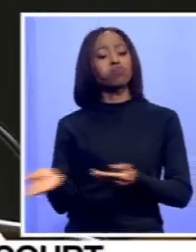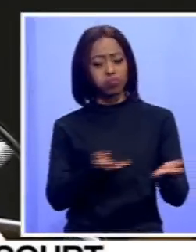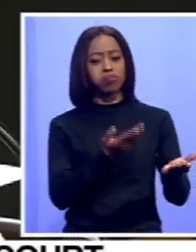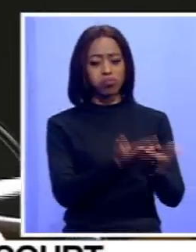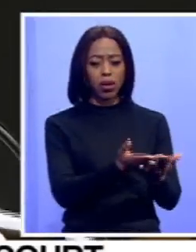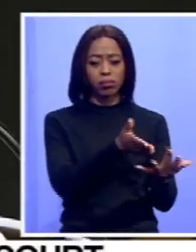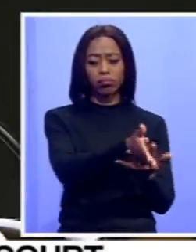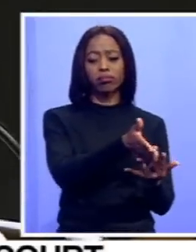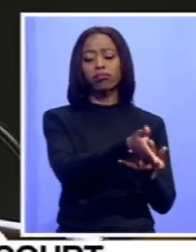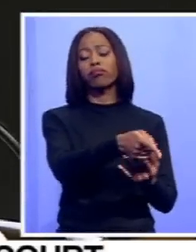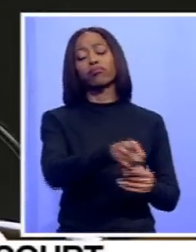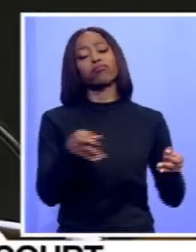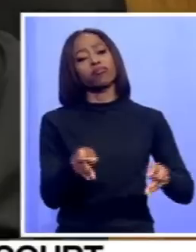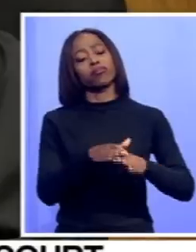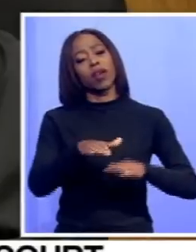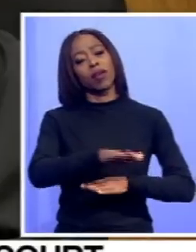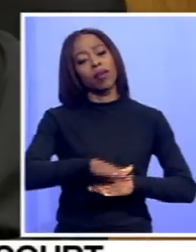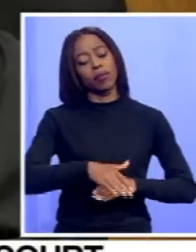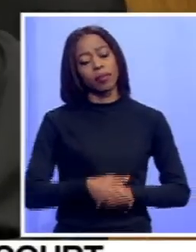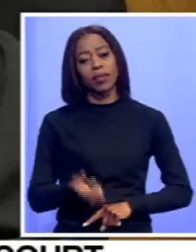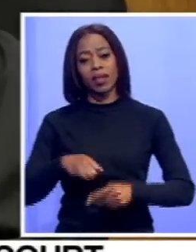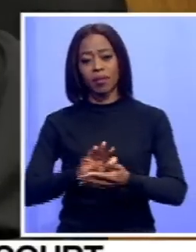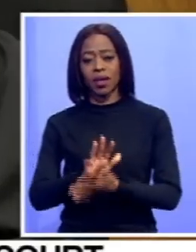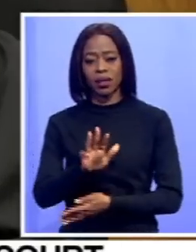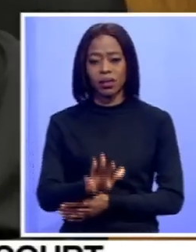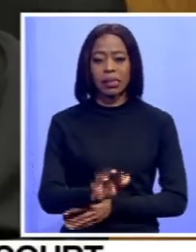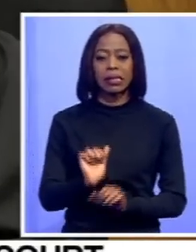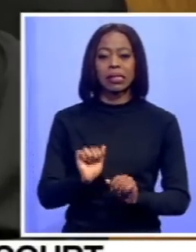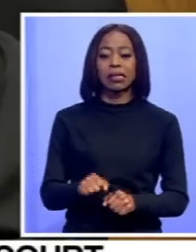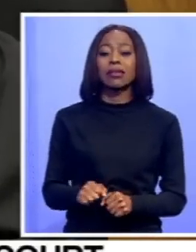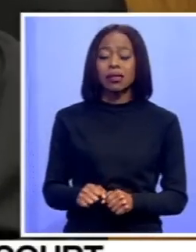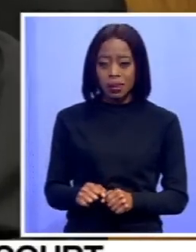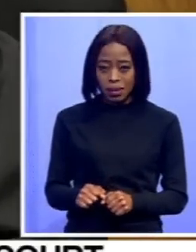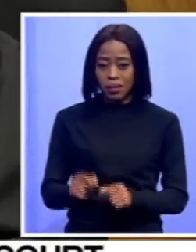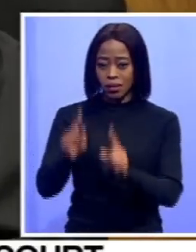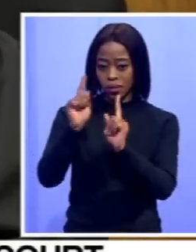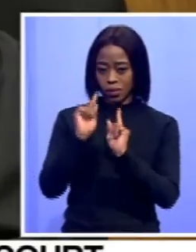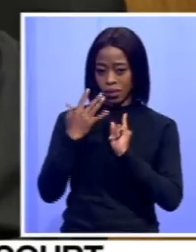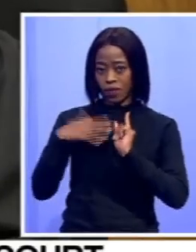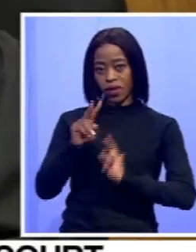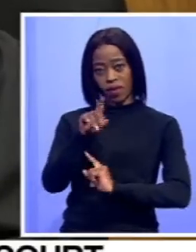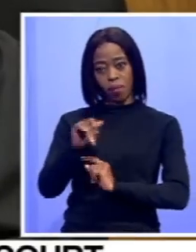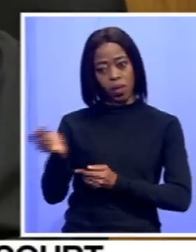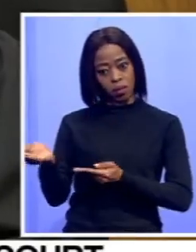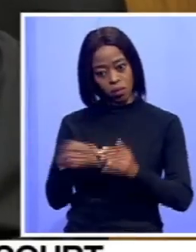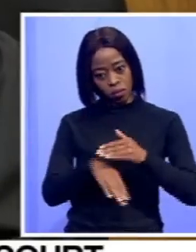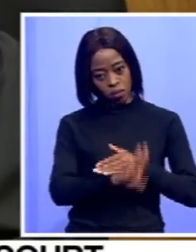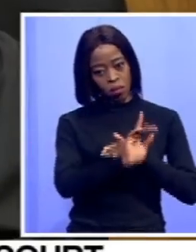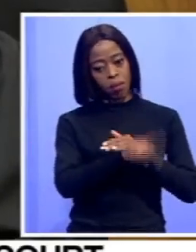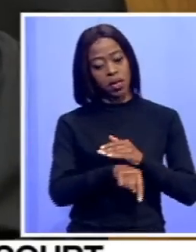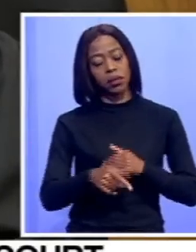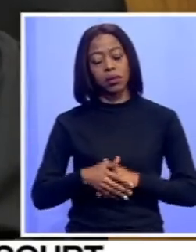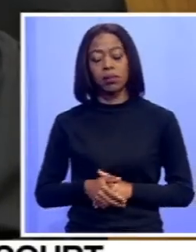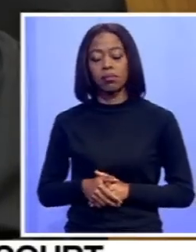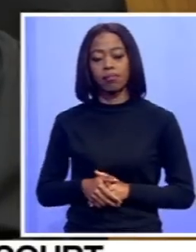to enter the cemetery. Sub 19, in fact, he had been instructed that the VIPs must enter. Sub